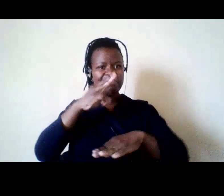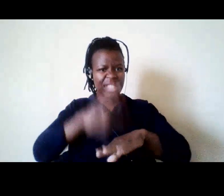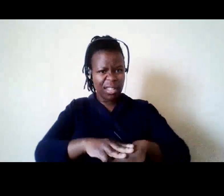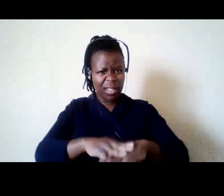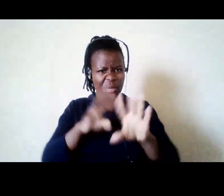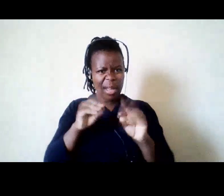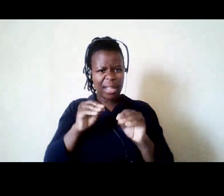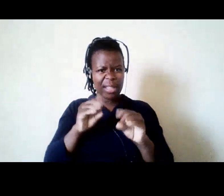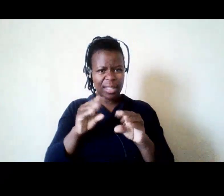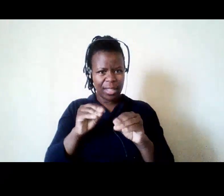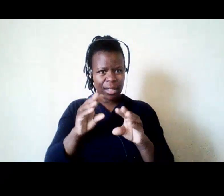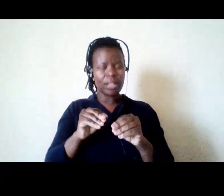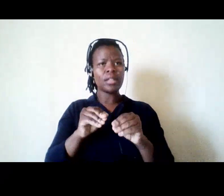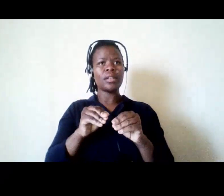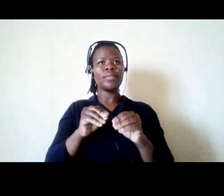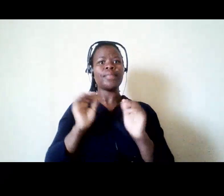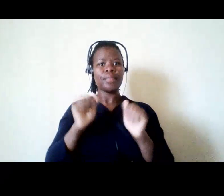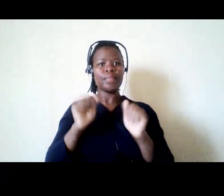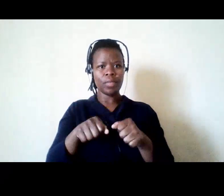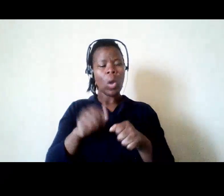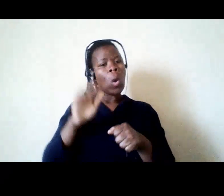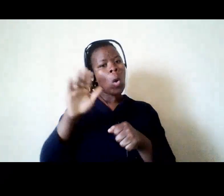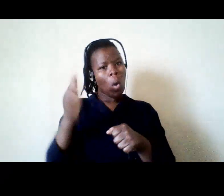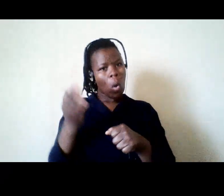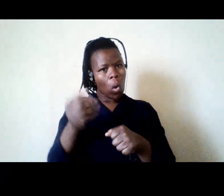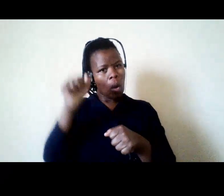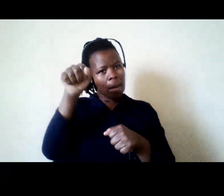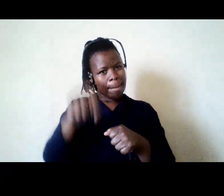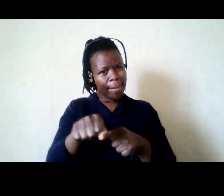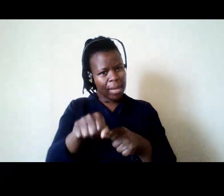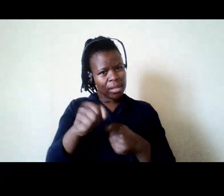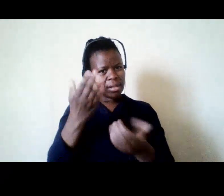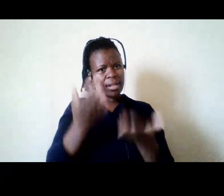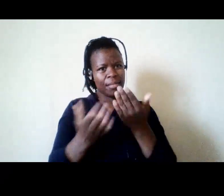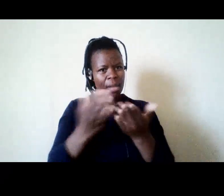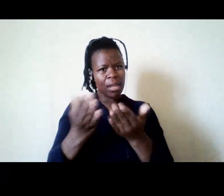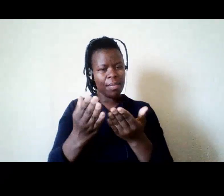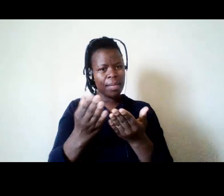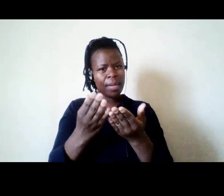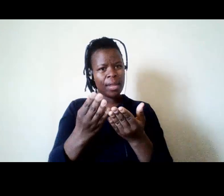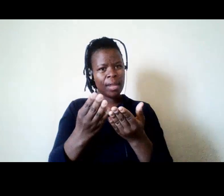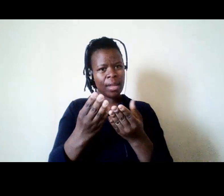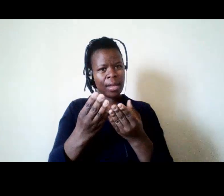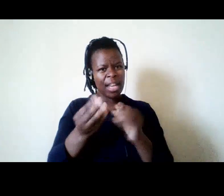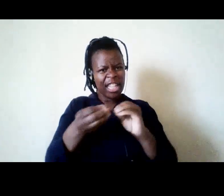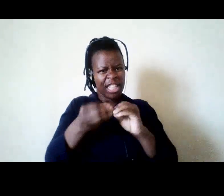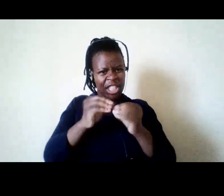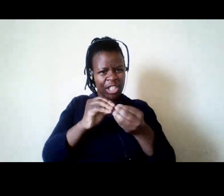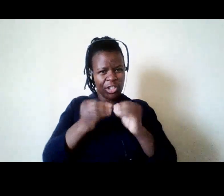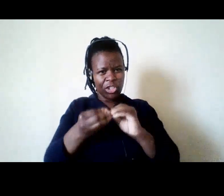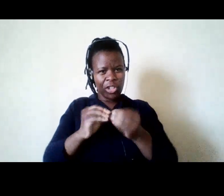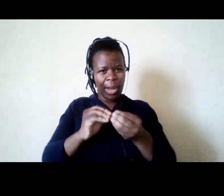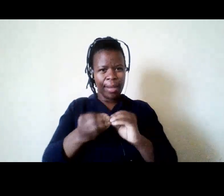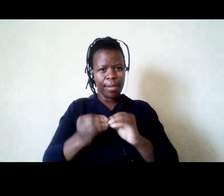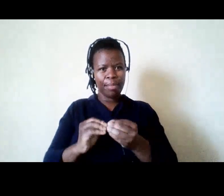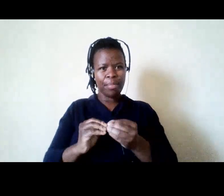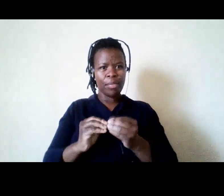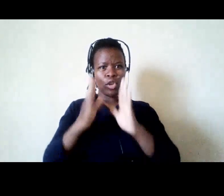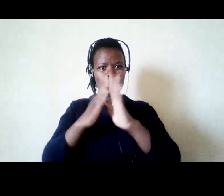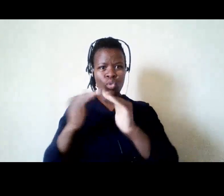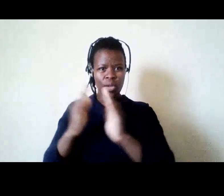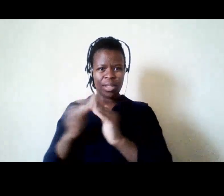and or are we supposed to, like, reshape the societal understandings of